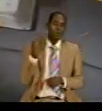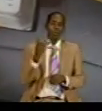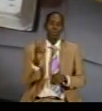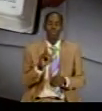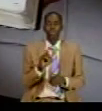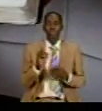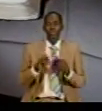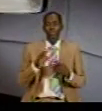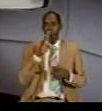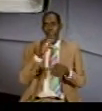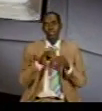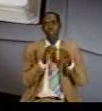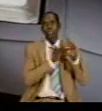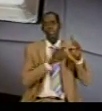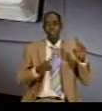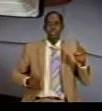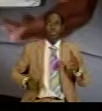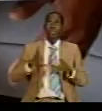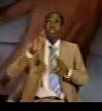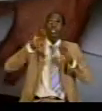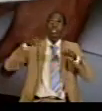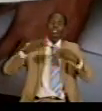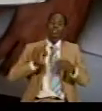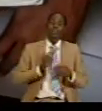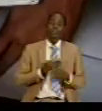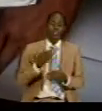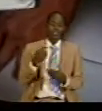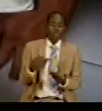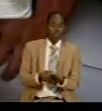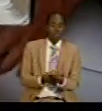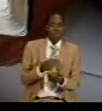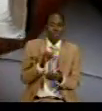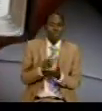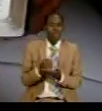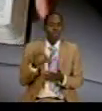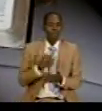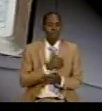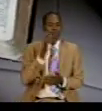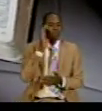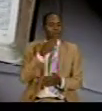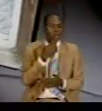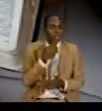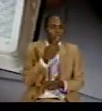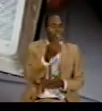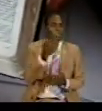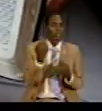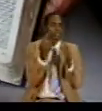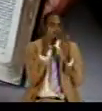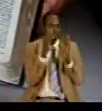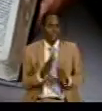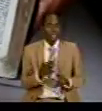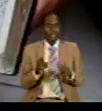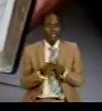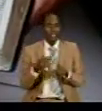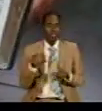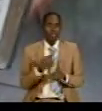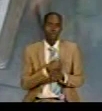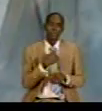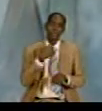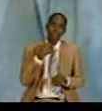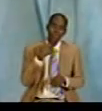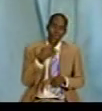He's given us the gospel so that we tell the sinner, and then as we tell him,